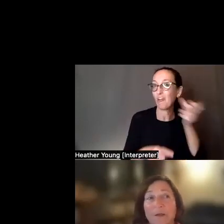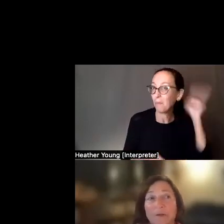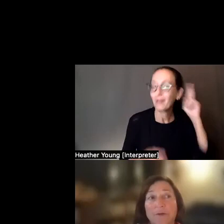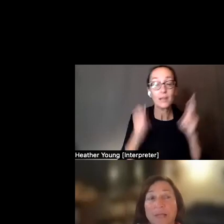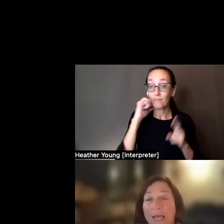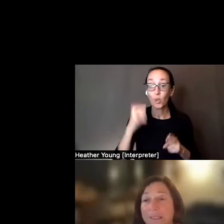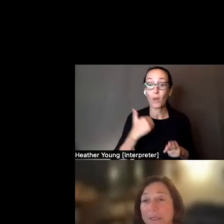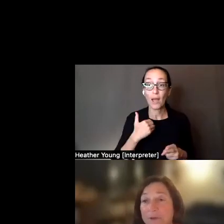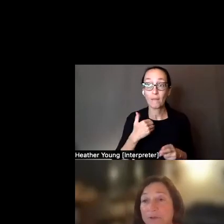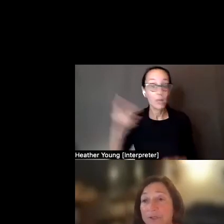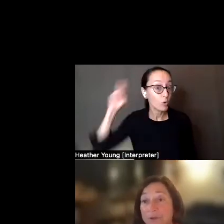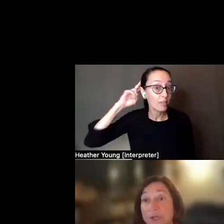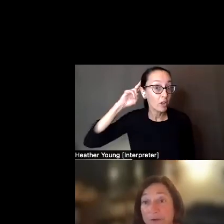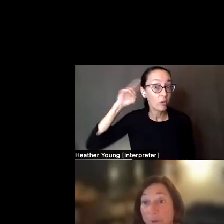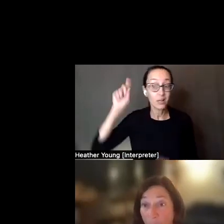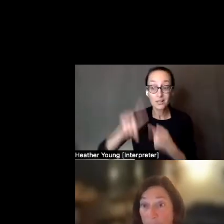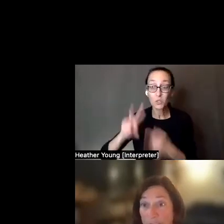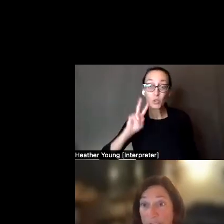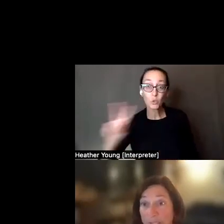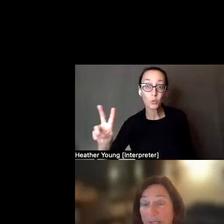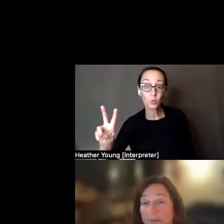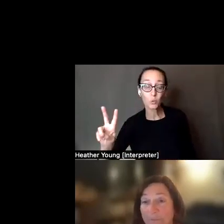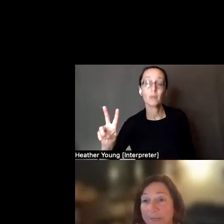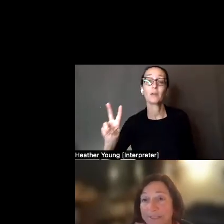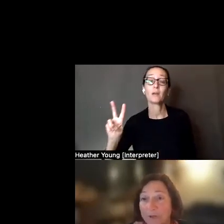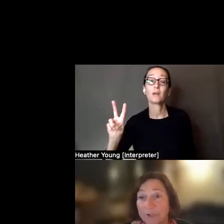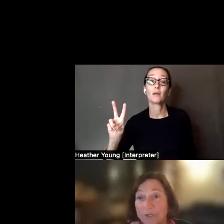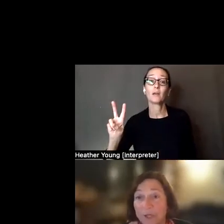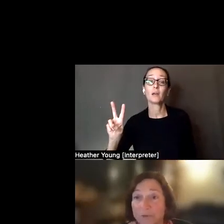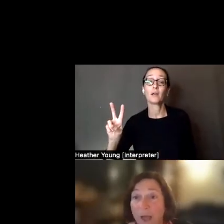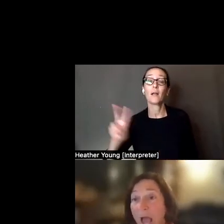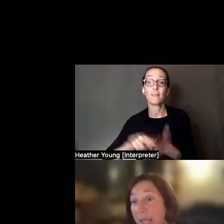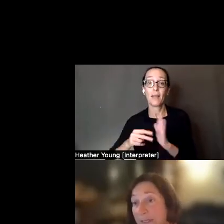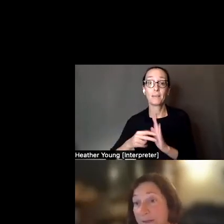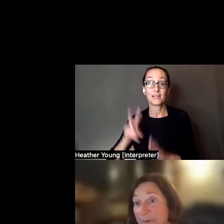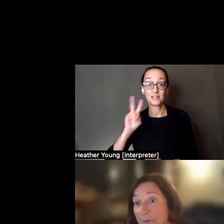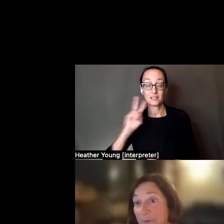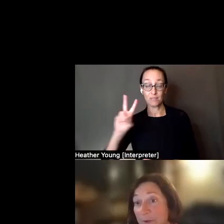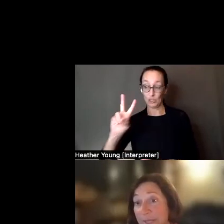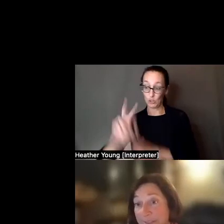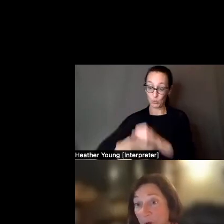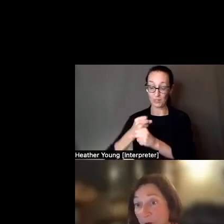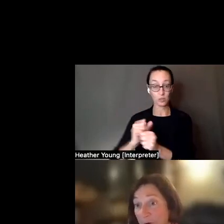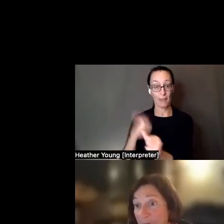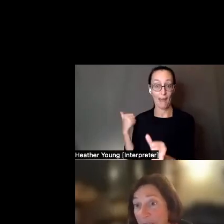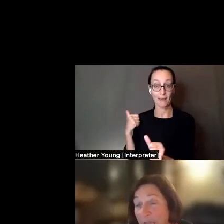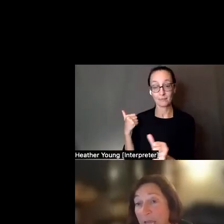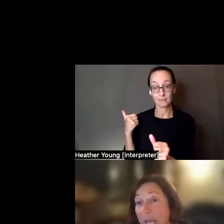a cochlear implant until they're 2 years old, that means they're 2 years behind when they